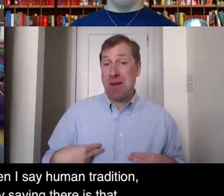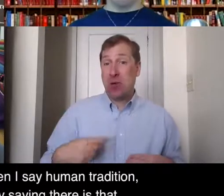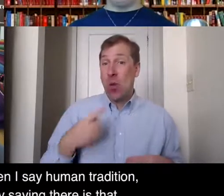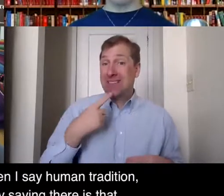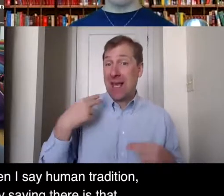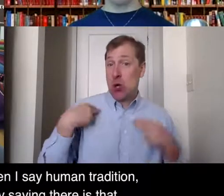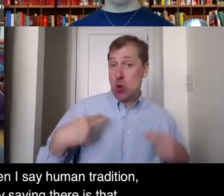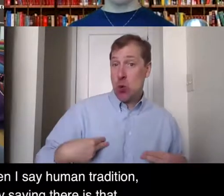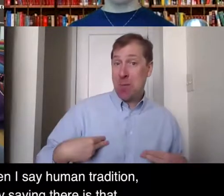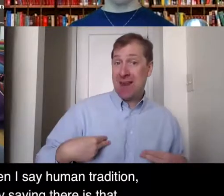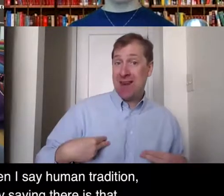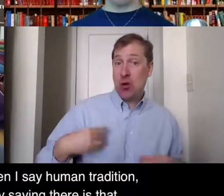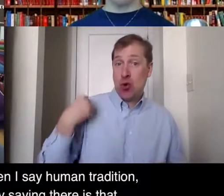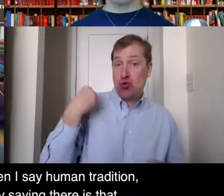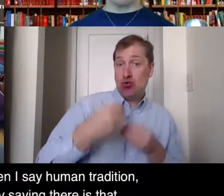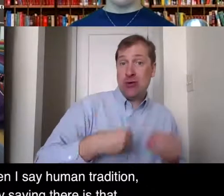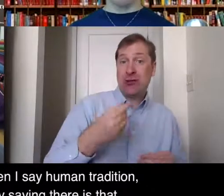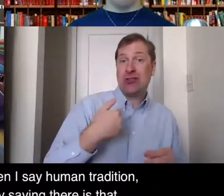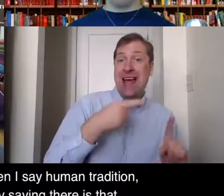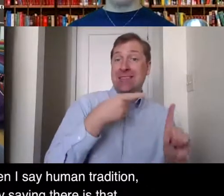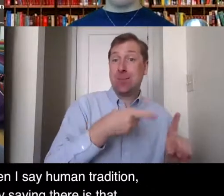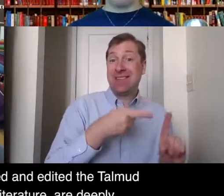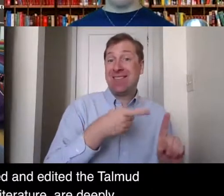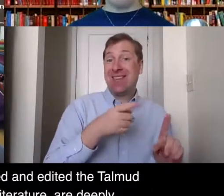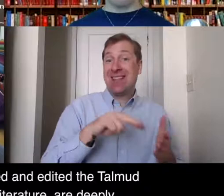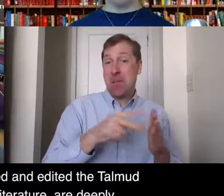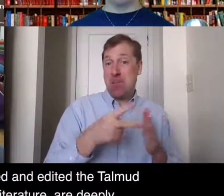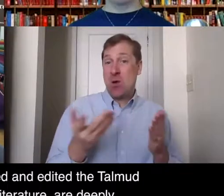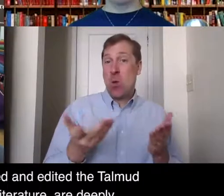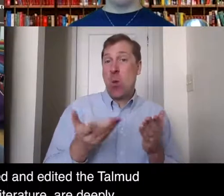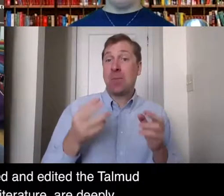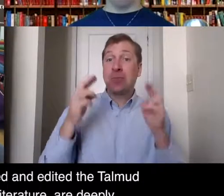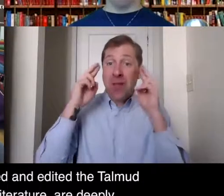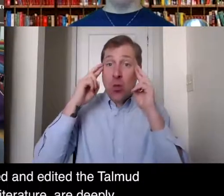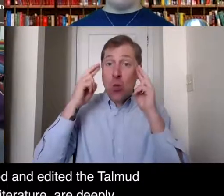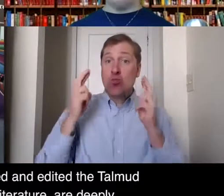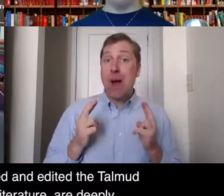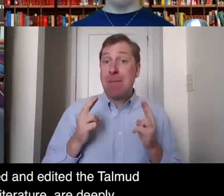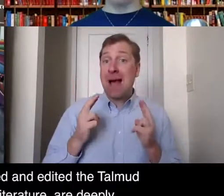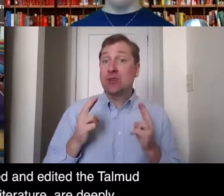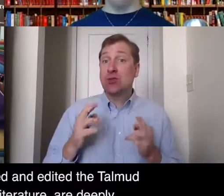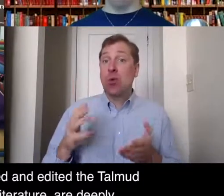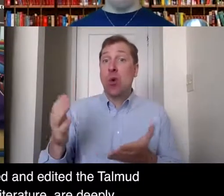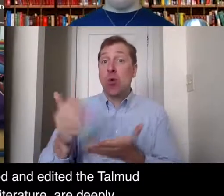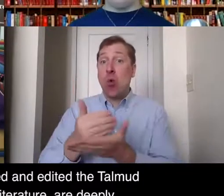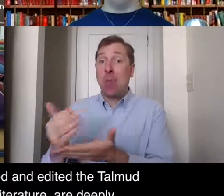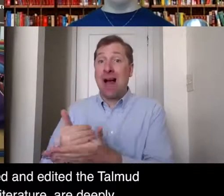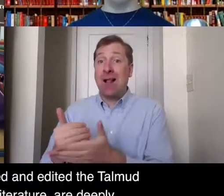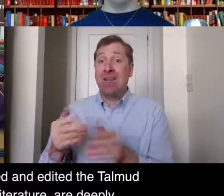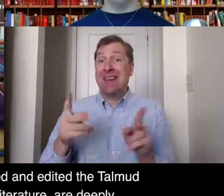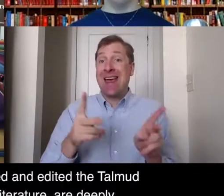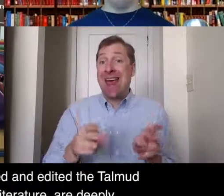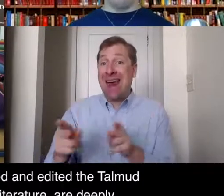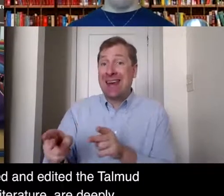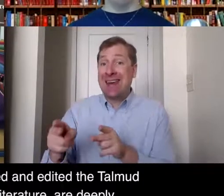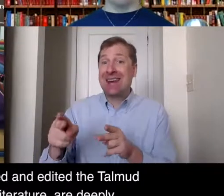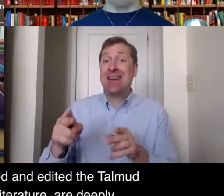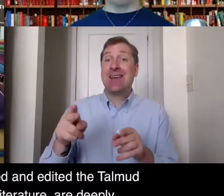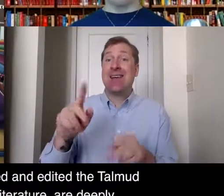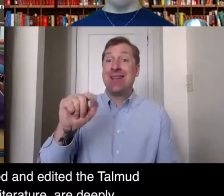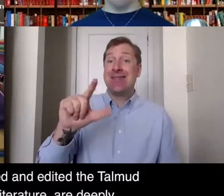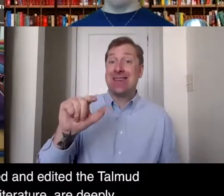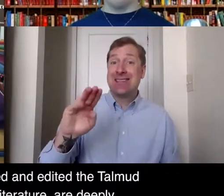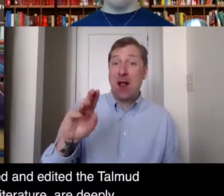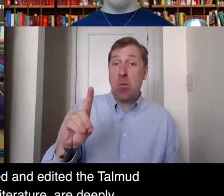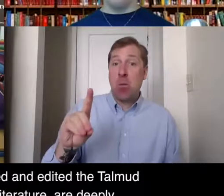tradition, what I am specifically saying there is that the rabbis who compiled and edited the Talmud and later